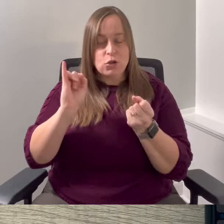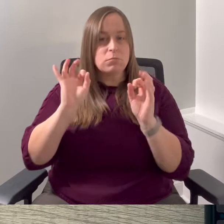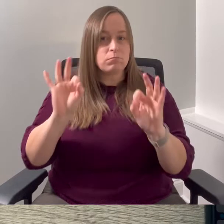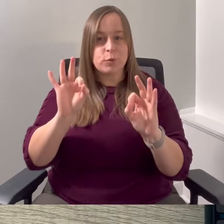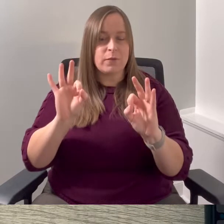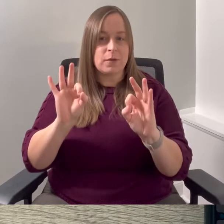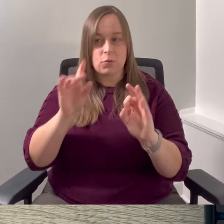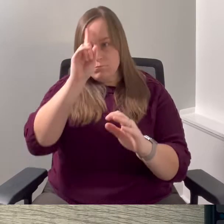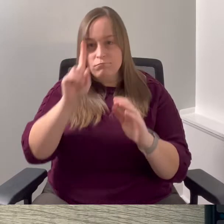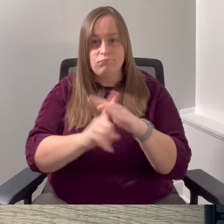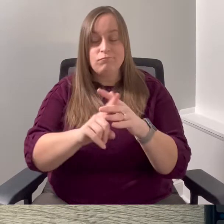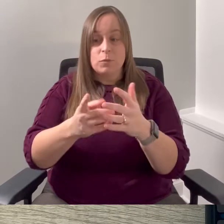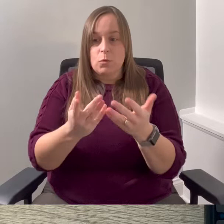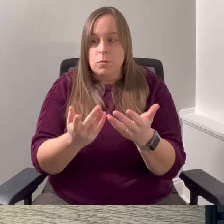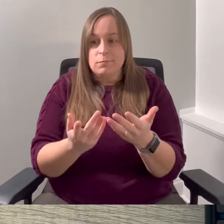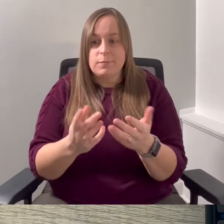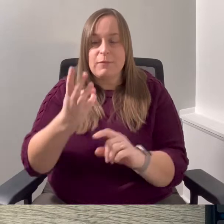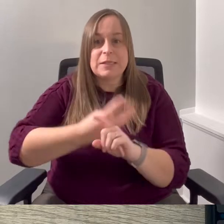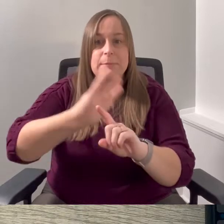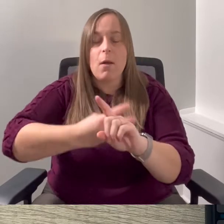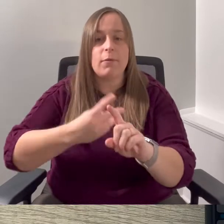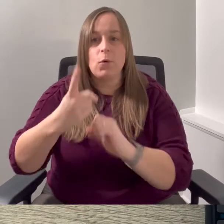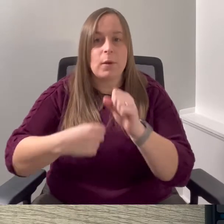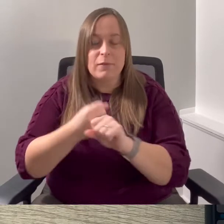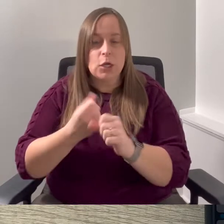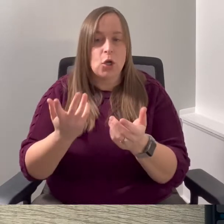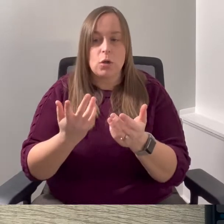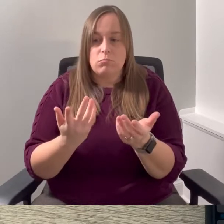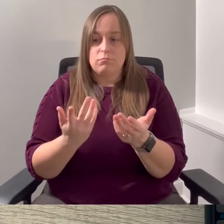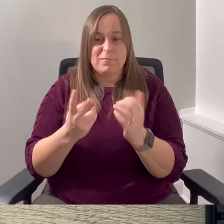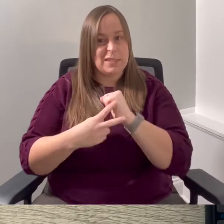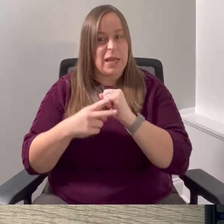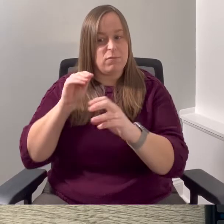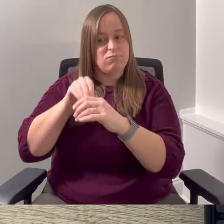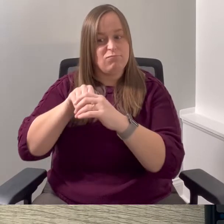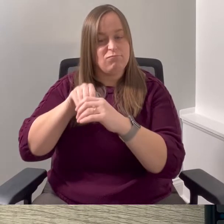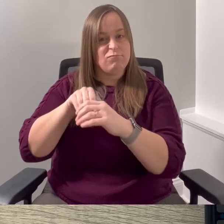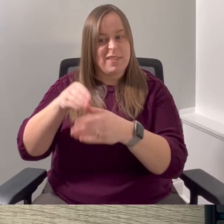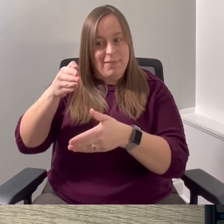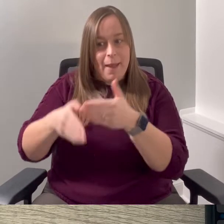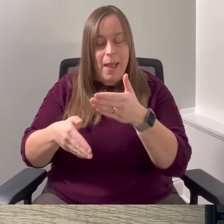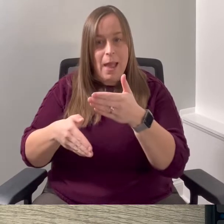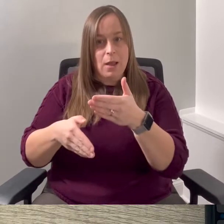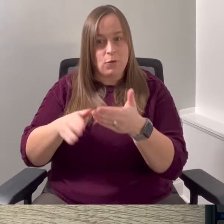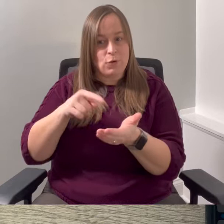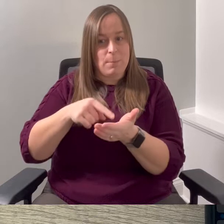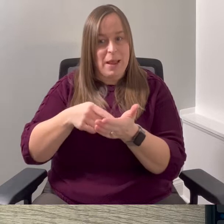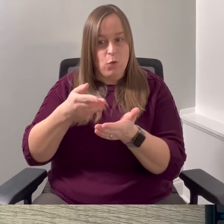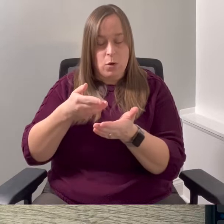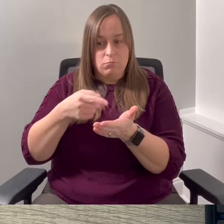6 months or once a year, and you're able to save money at the end because you paid for it up front.